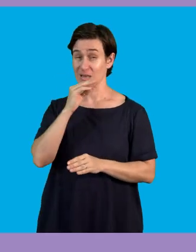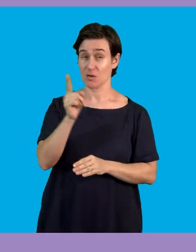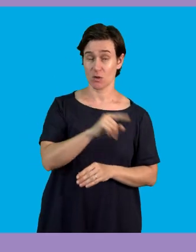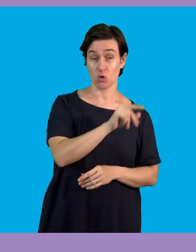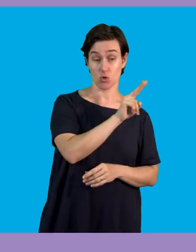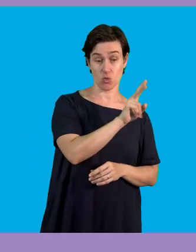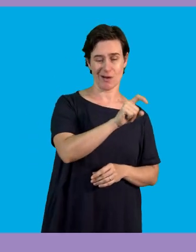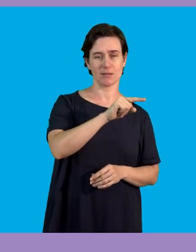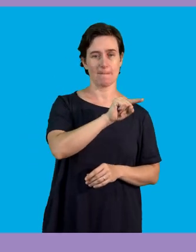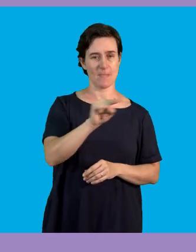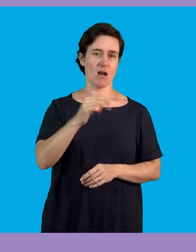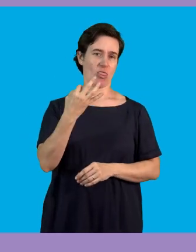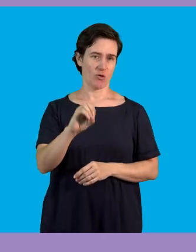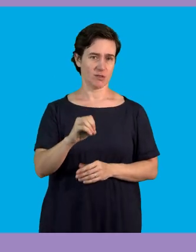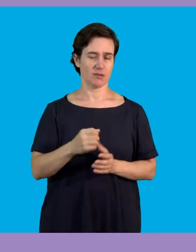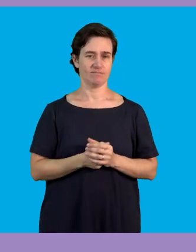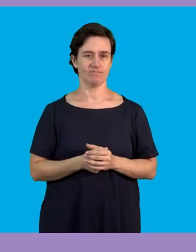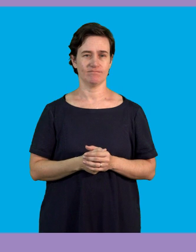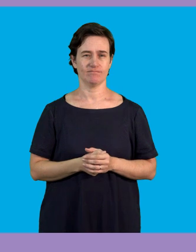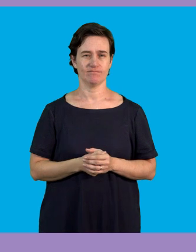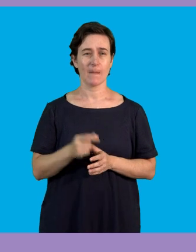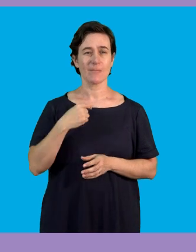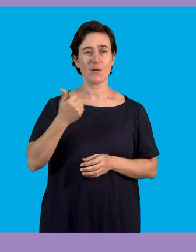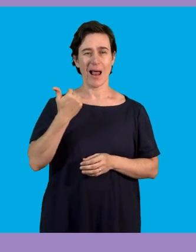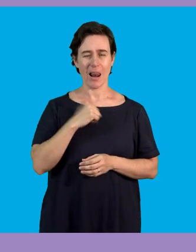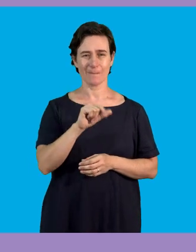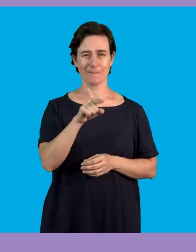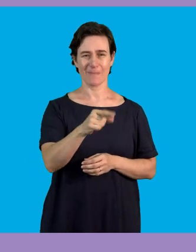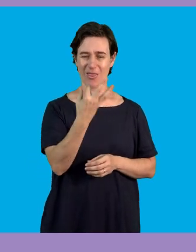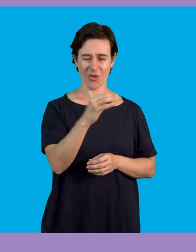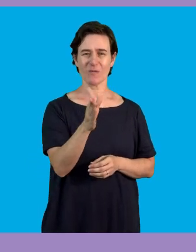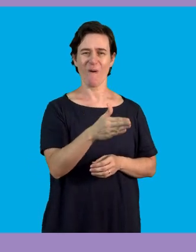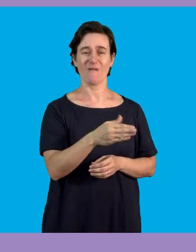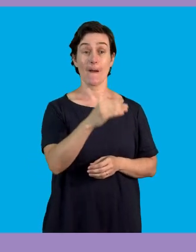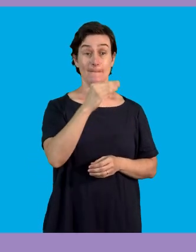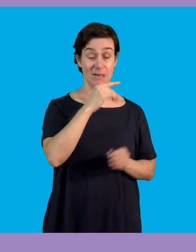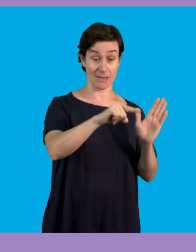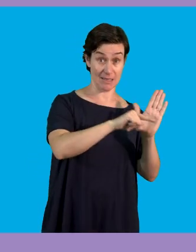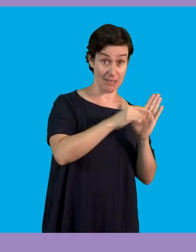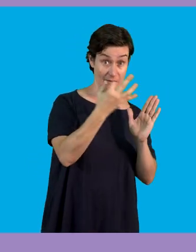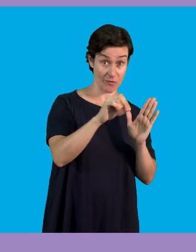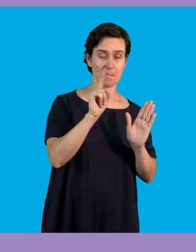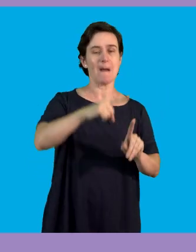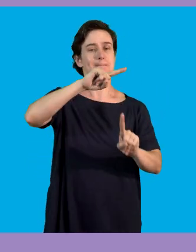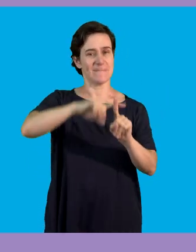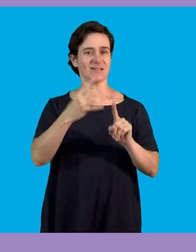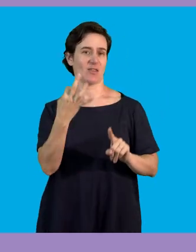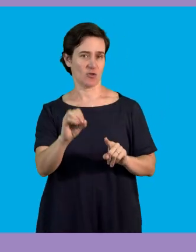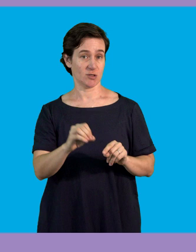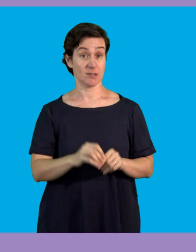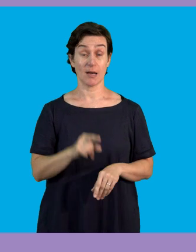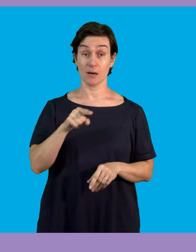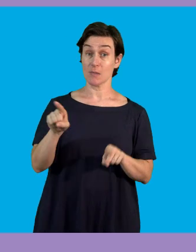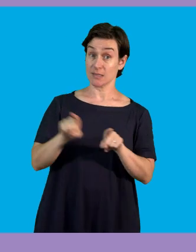2x minus 30. And then we have to put an additive inverse of the constant term, which is the